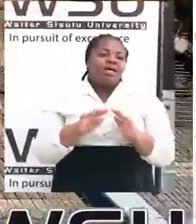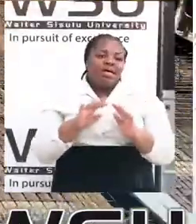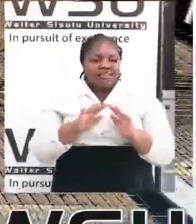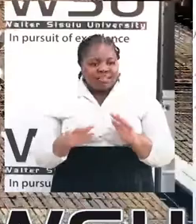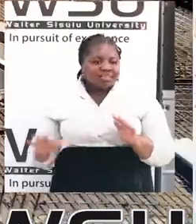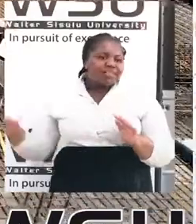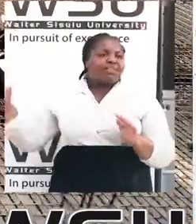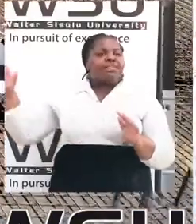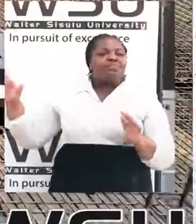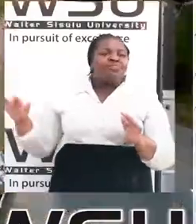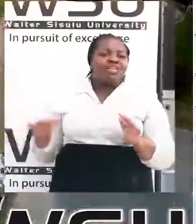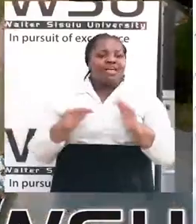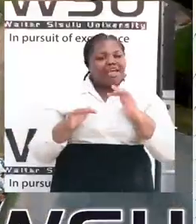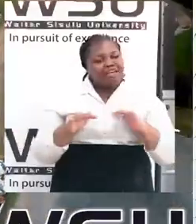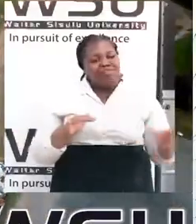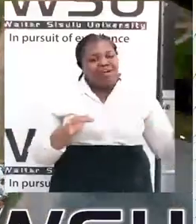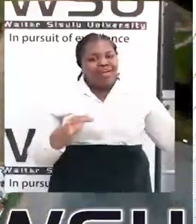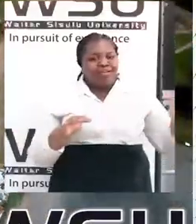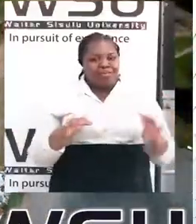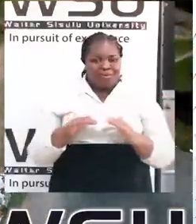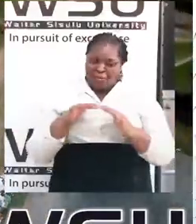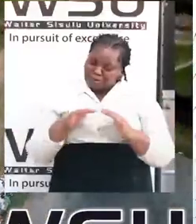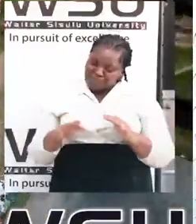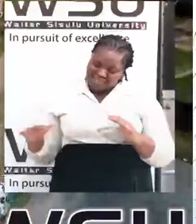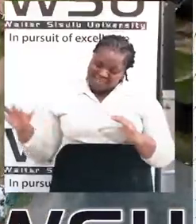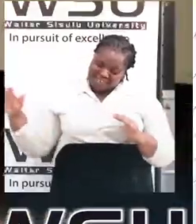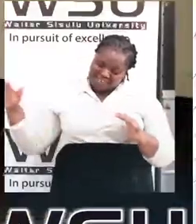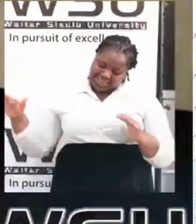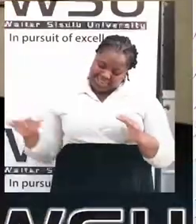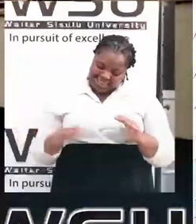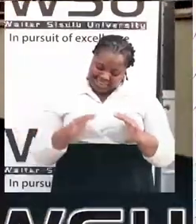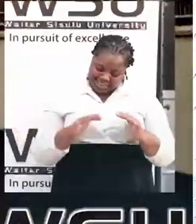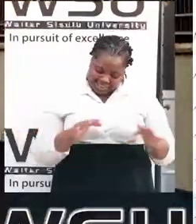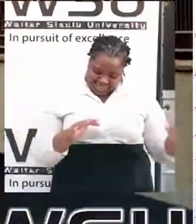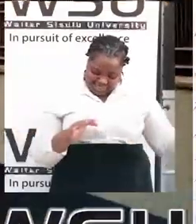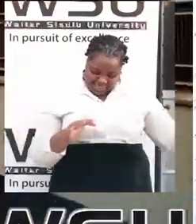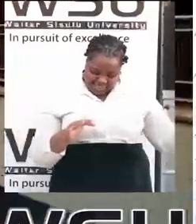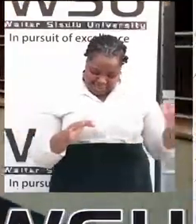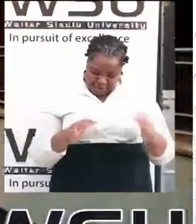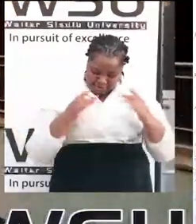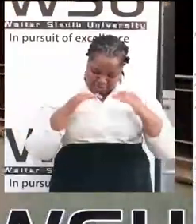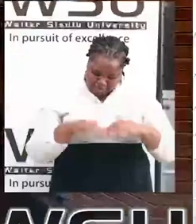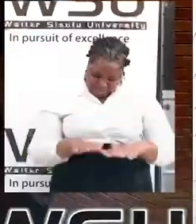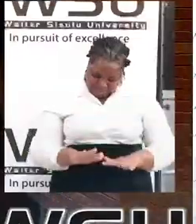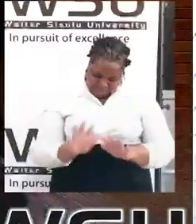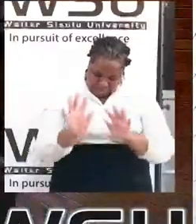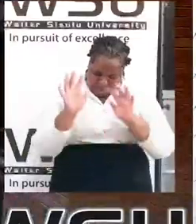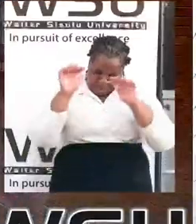Yeah.